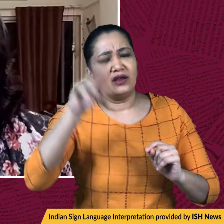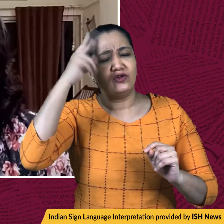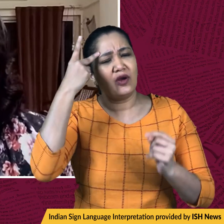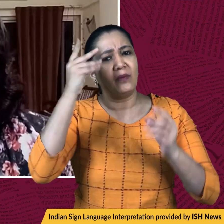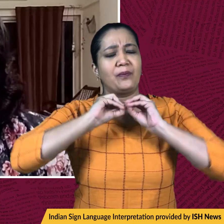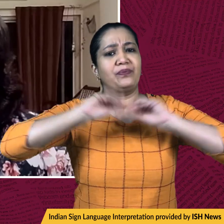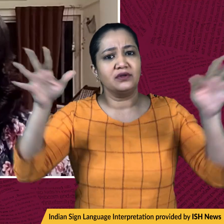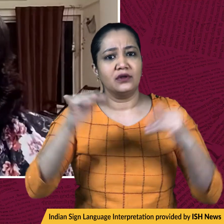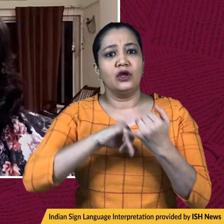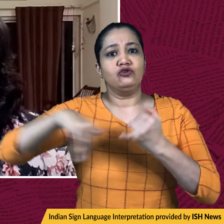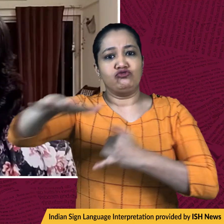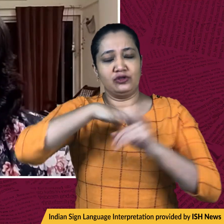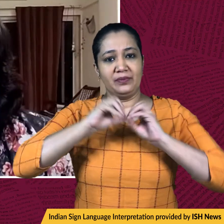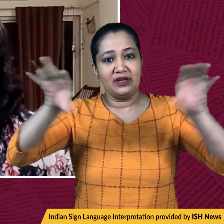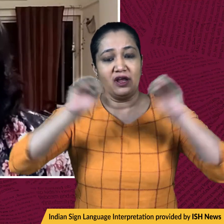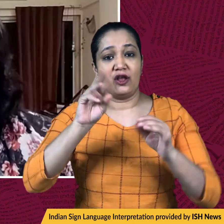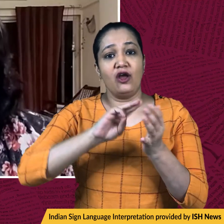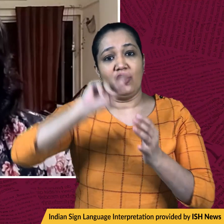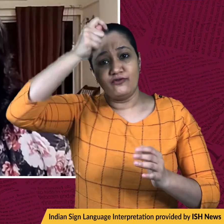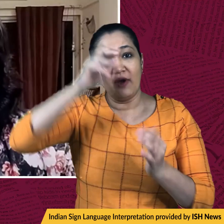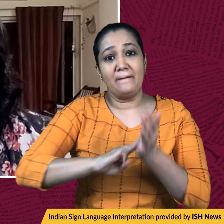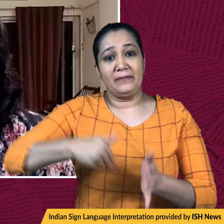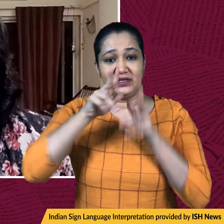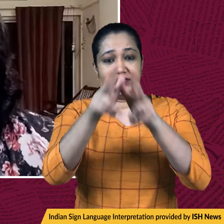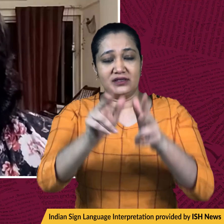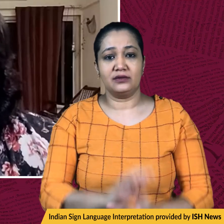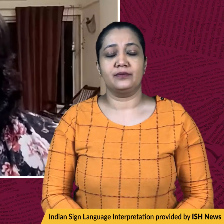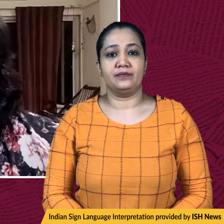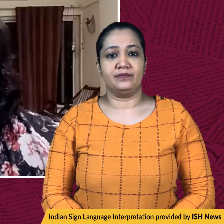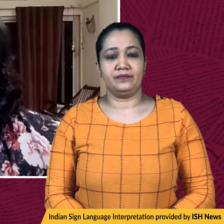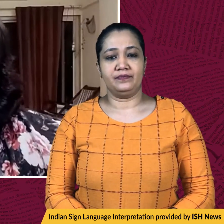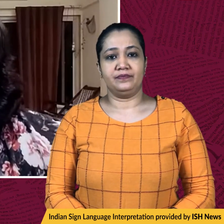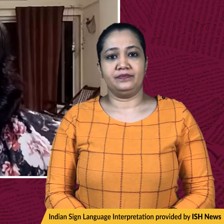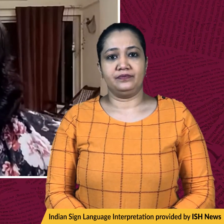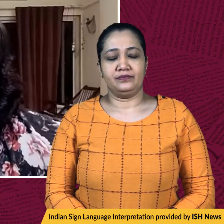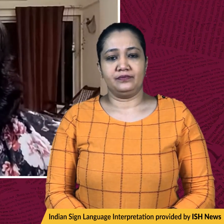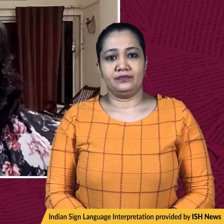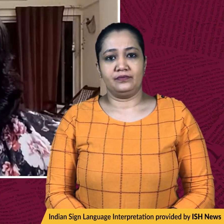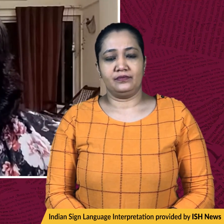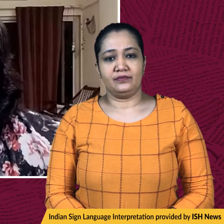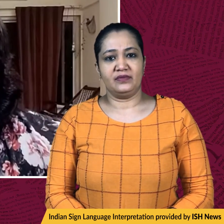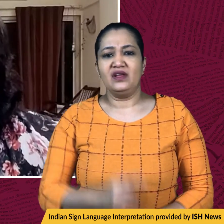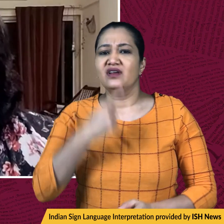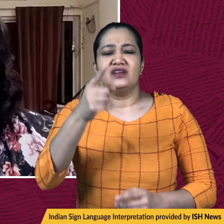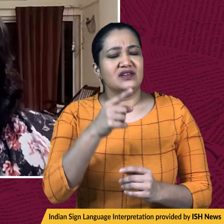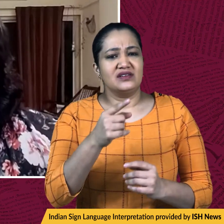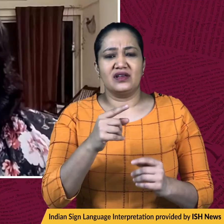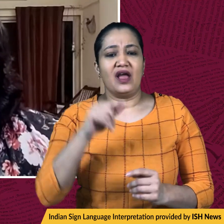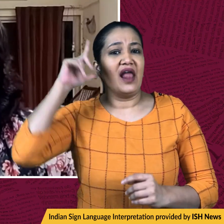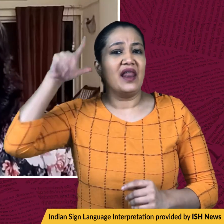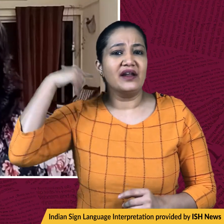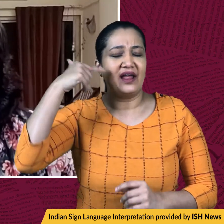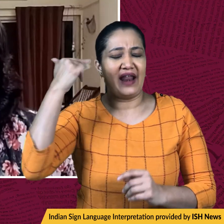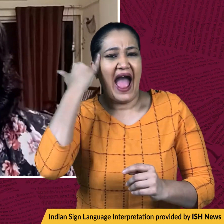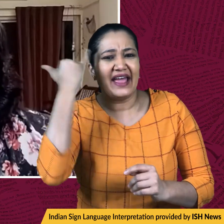56,984 and ending the day 2.6% lower. The Nifty 50 also closed at below